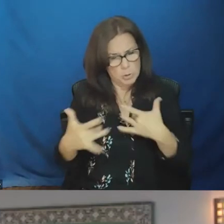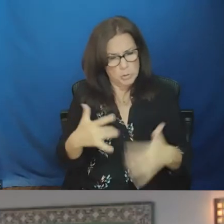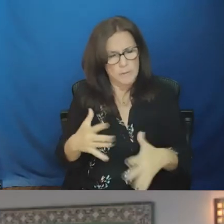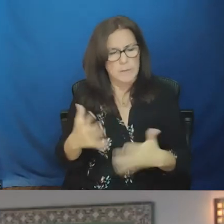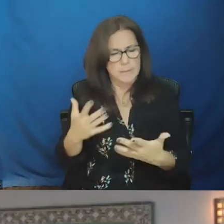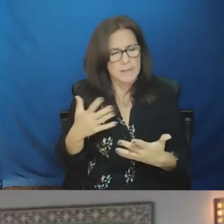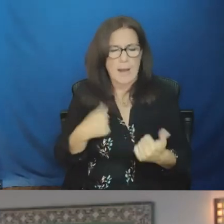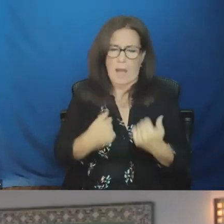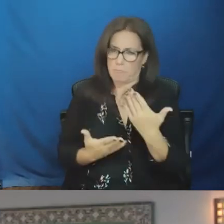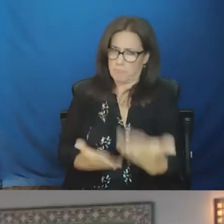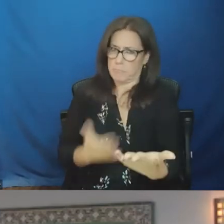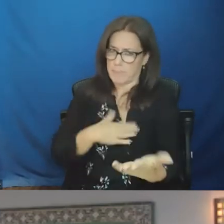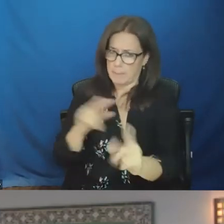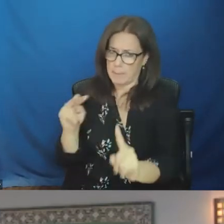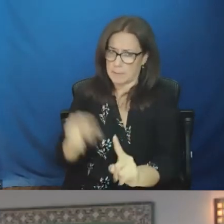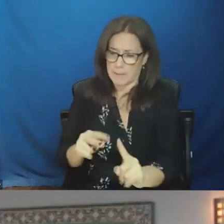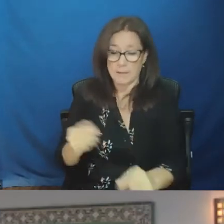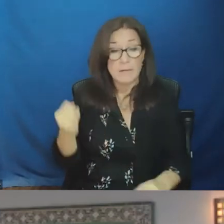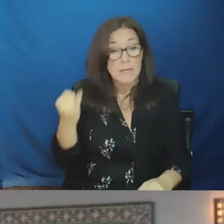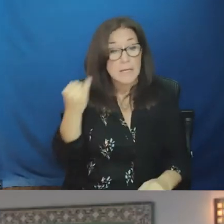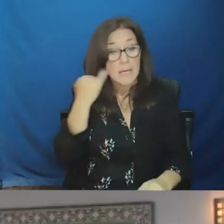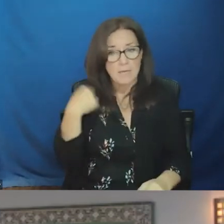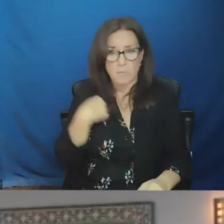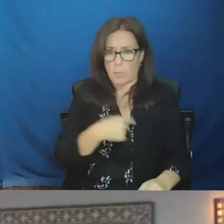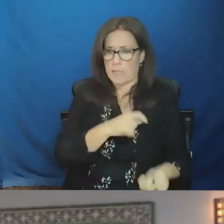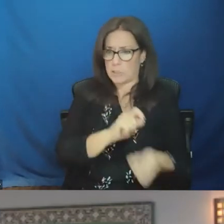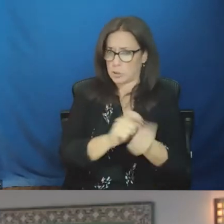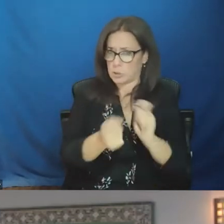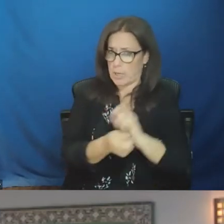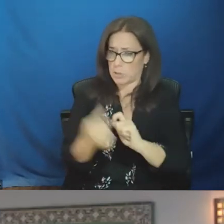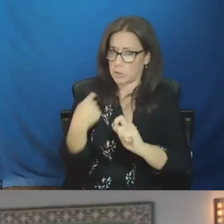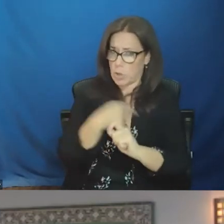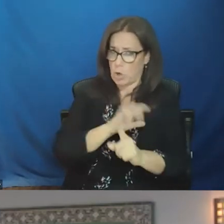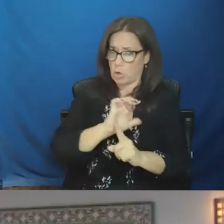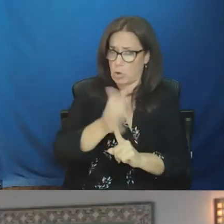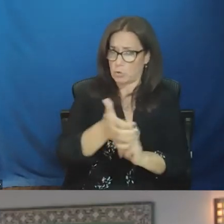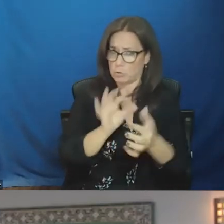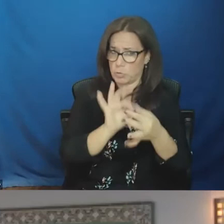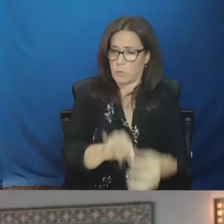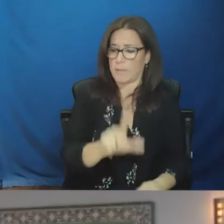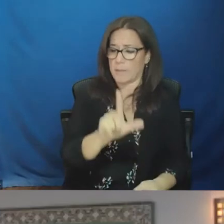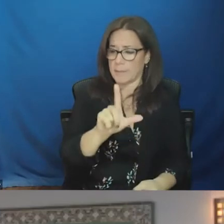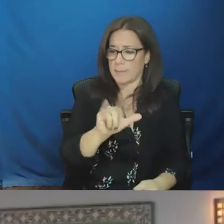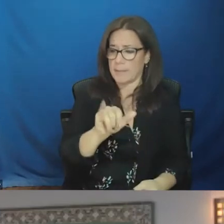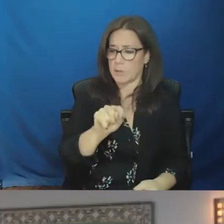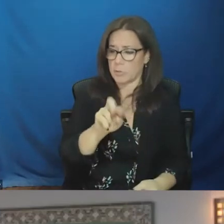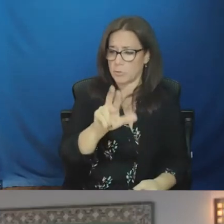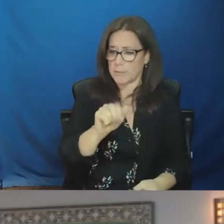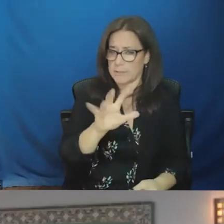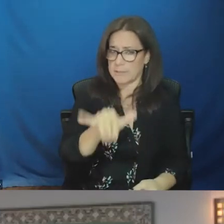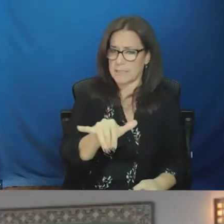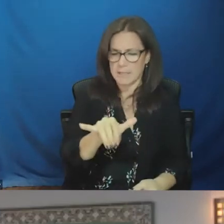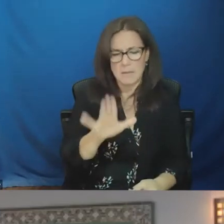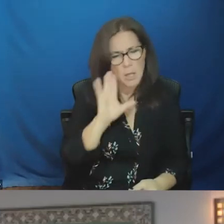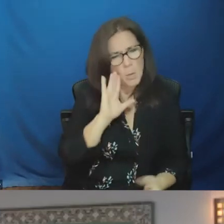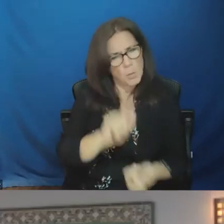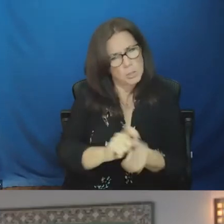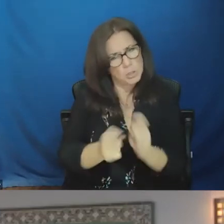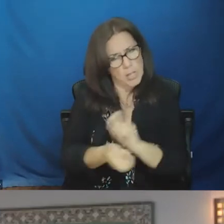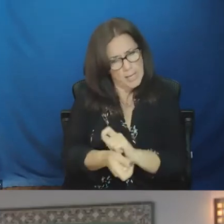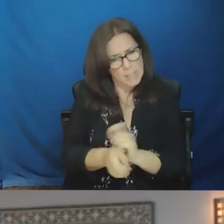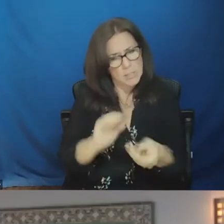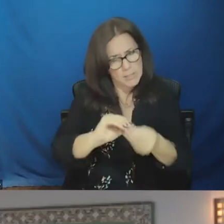changed our culture around literacy, it would impact these expulsion rates, because what I've personally experienced with